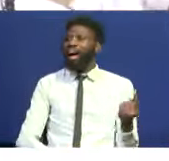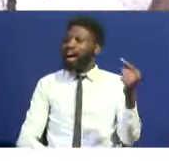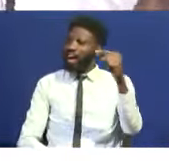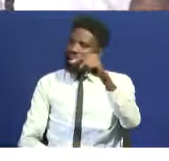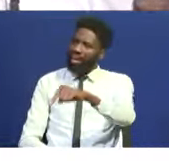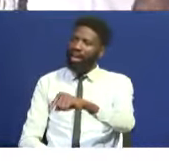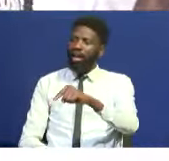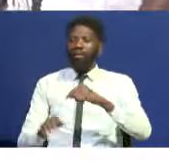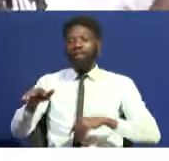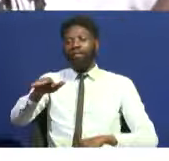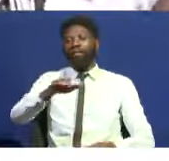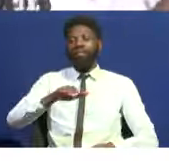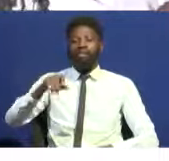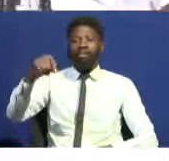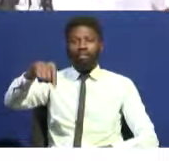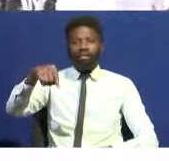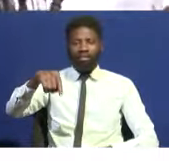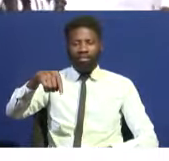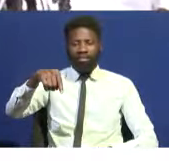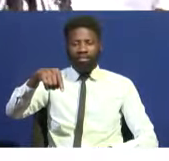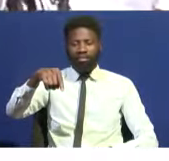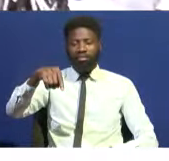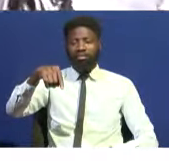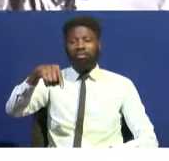Flat Nyasaba we tithe award.